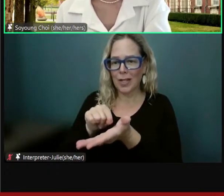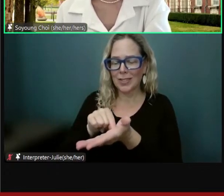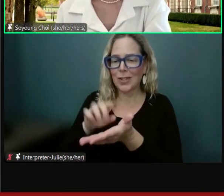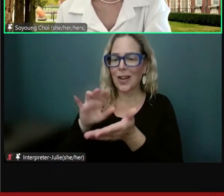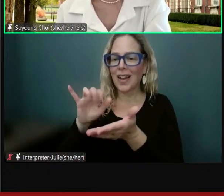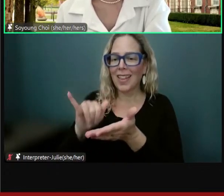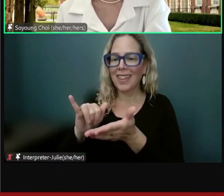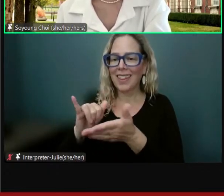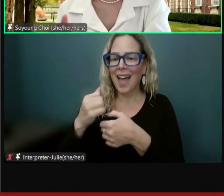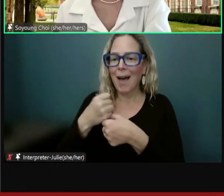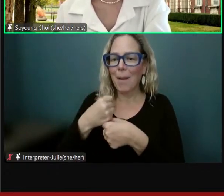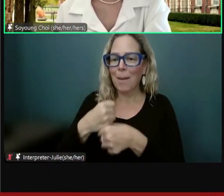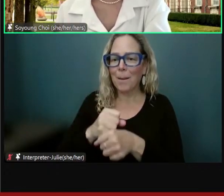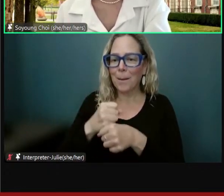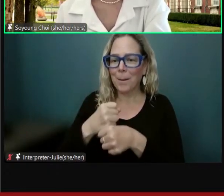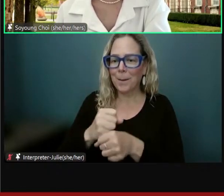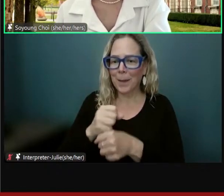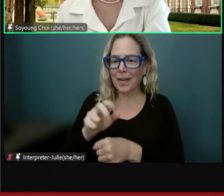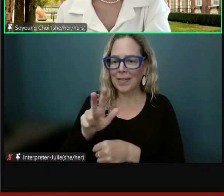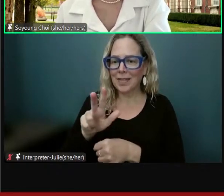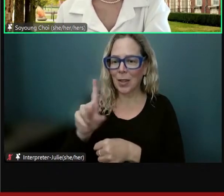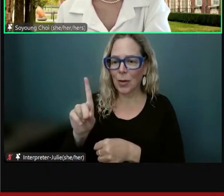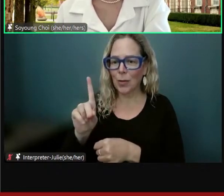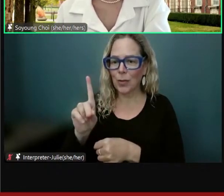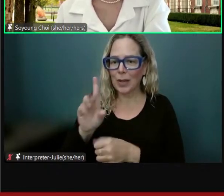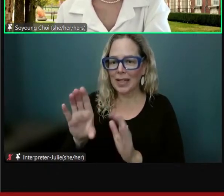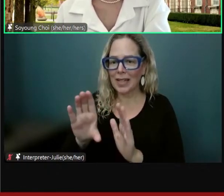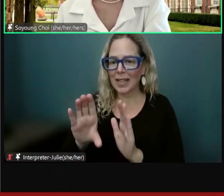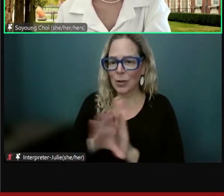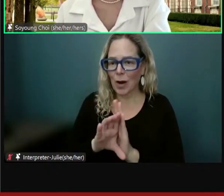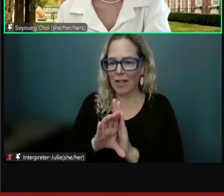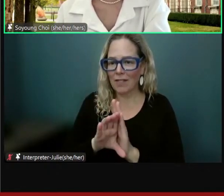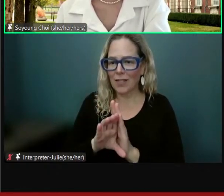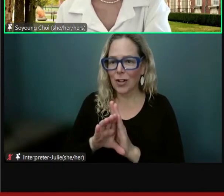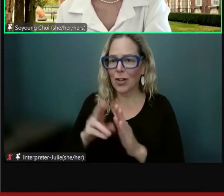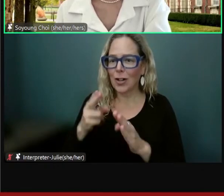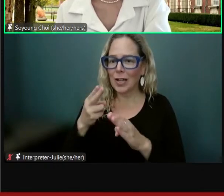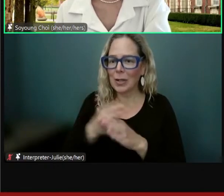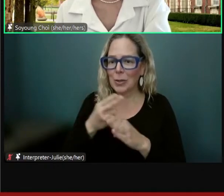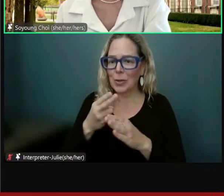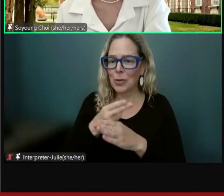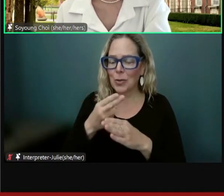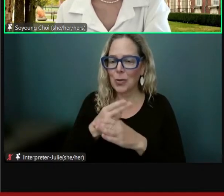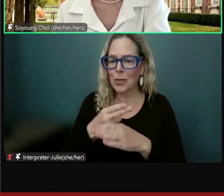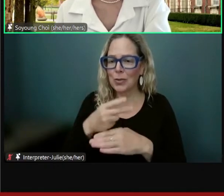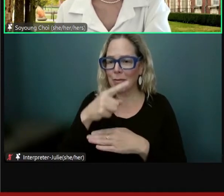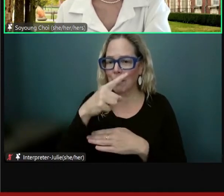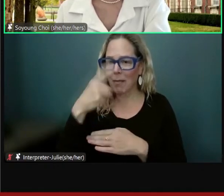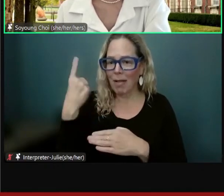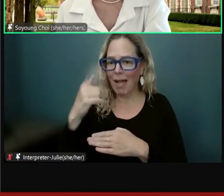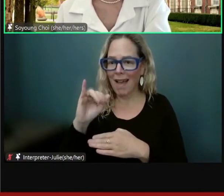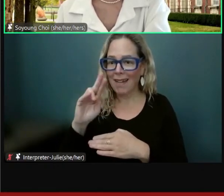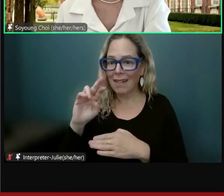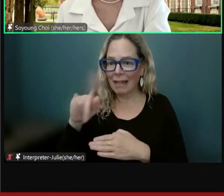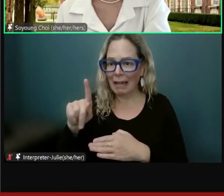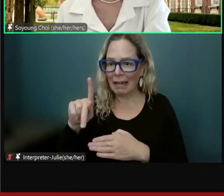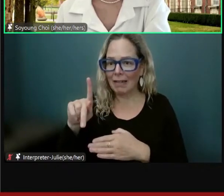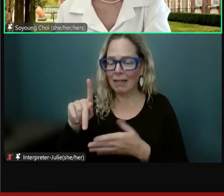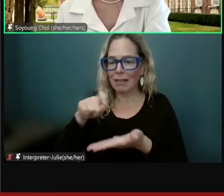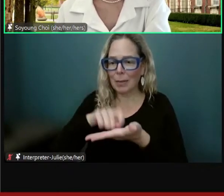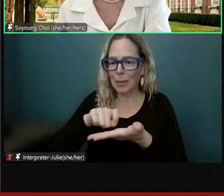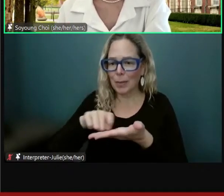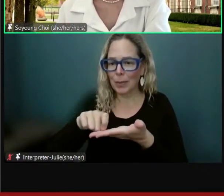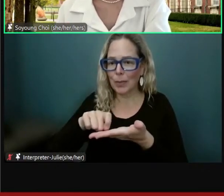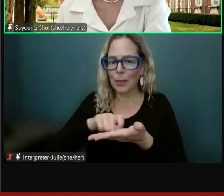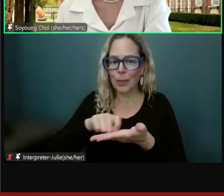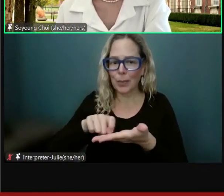paper. It uses heat to raise black inked areas, forming raised lines and textures